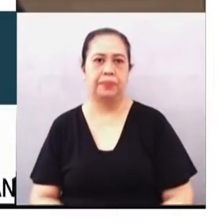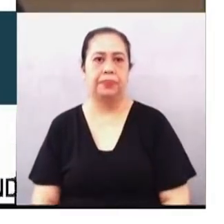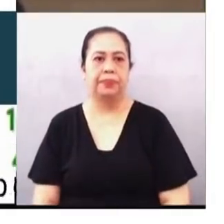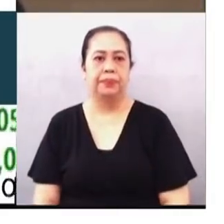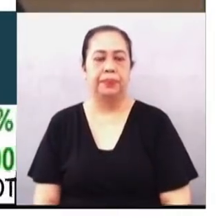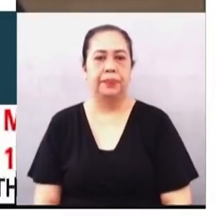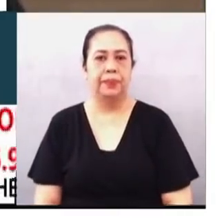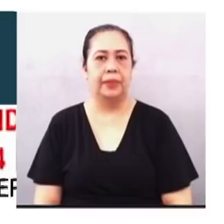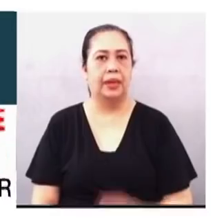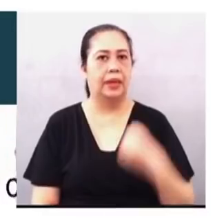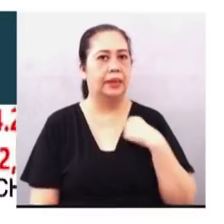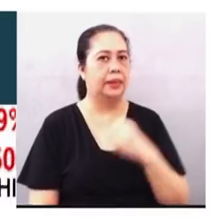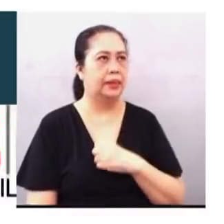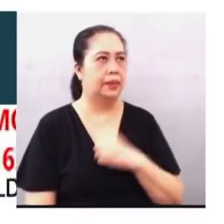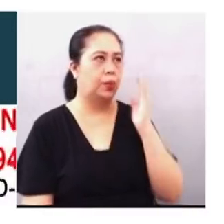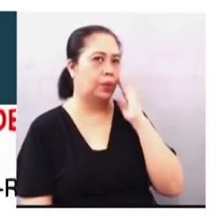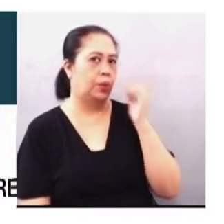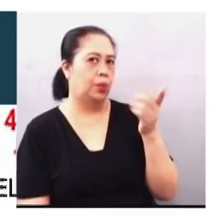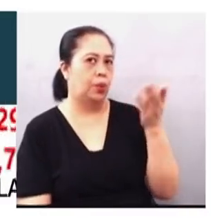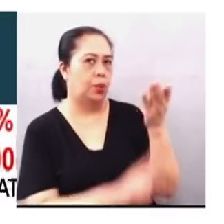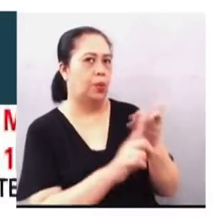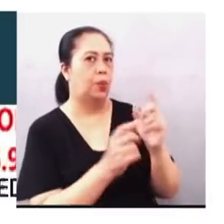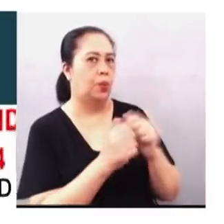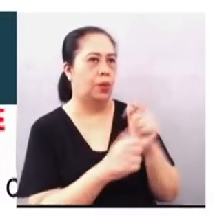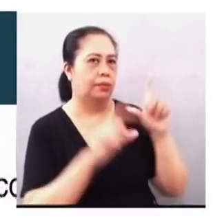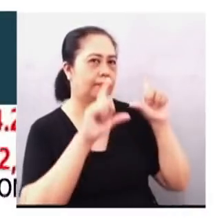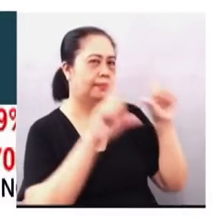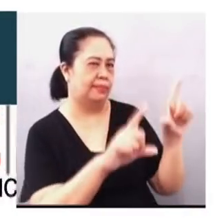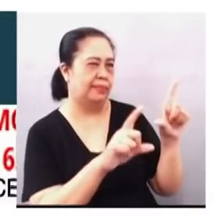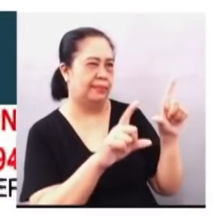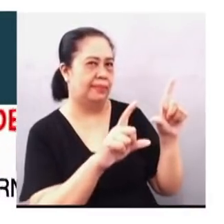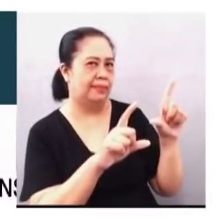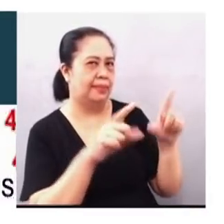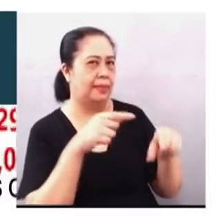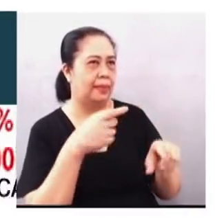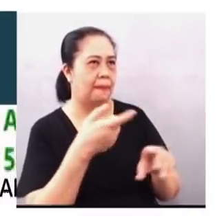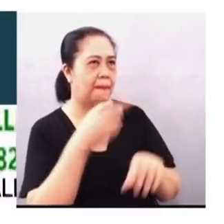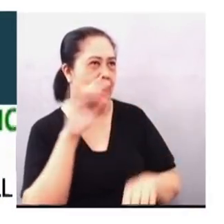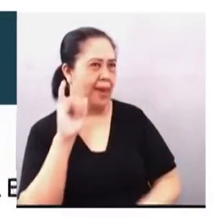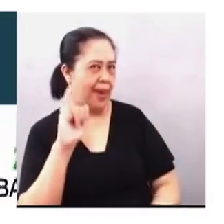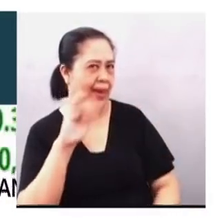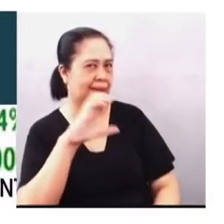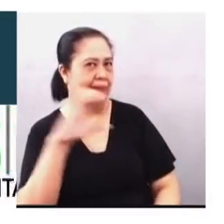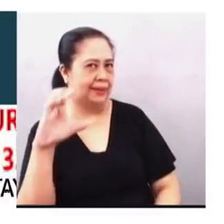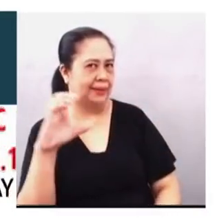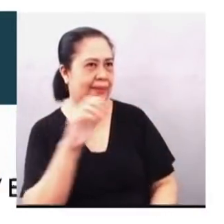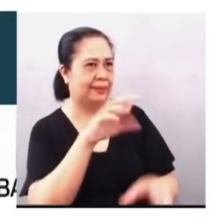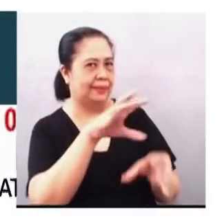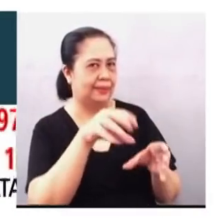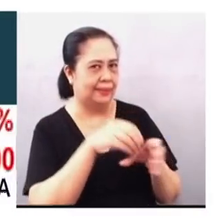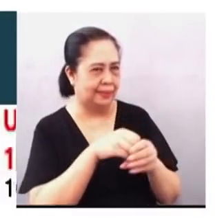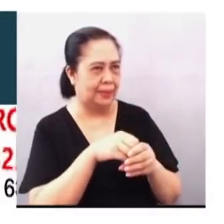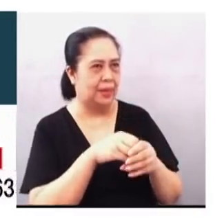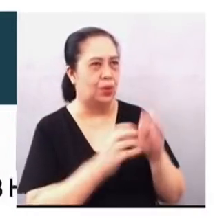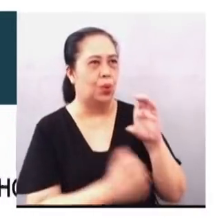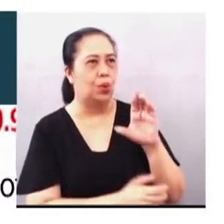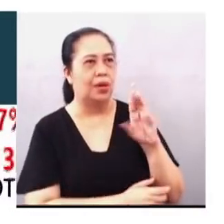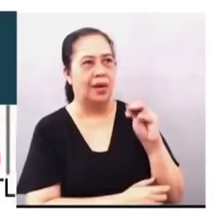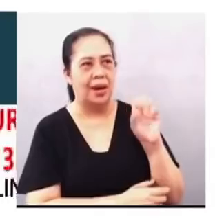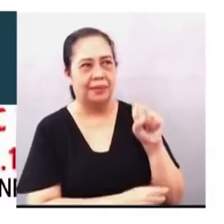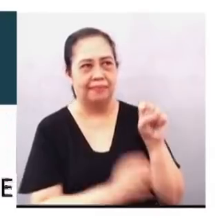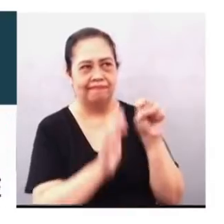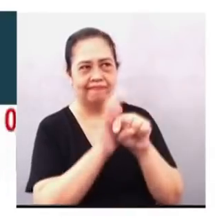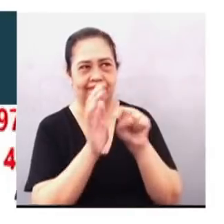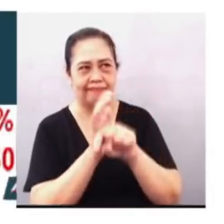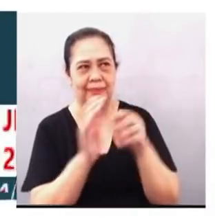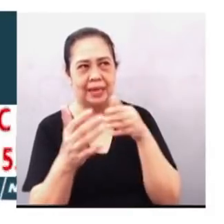Senator, we do know that you're one of those accused at the ICC as having committed crimes against humanity